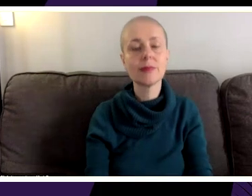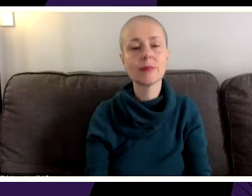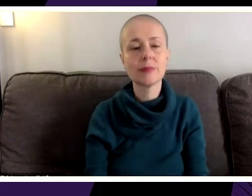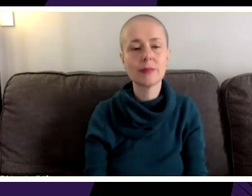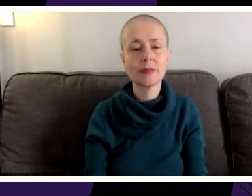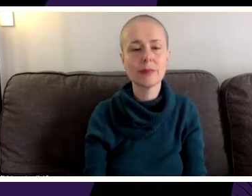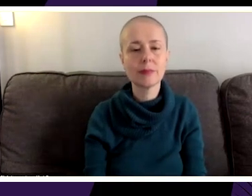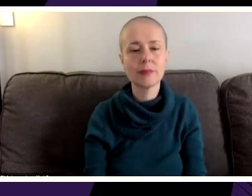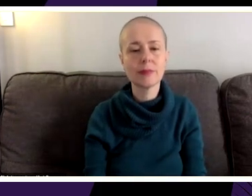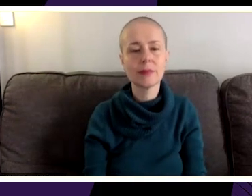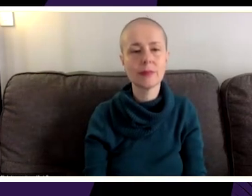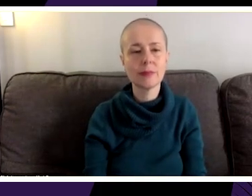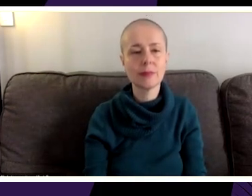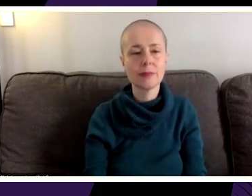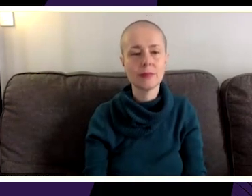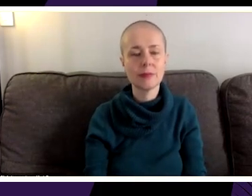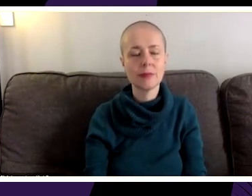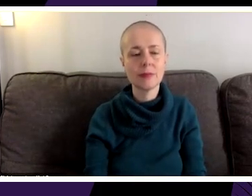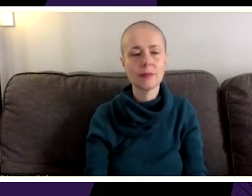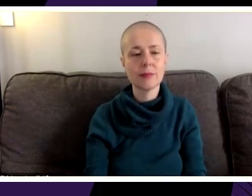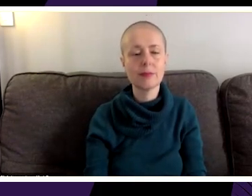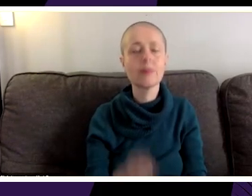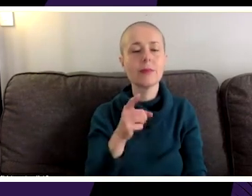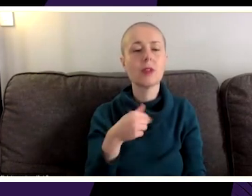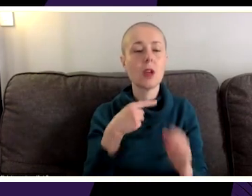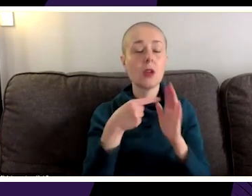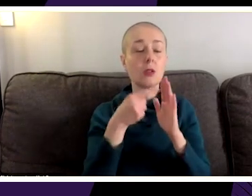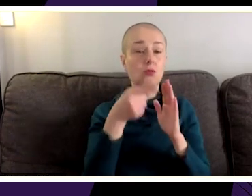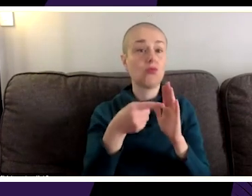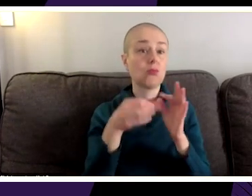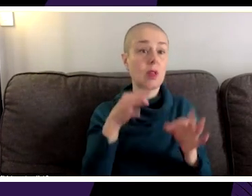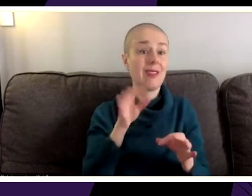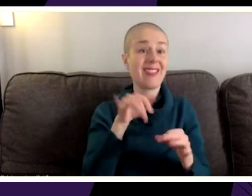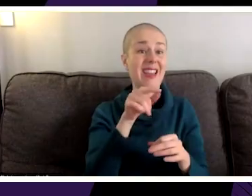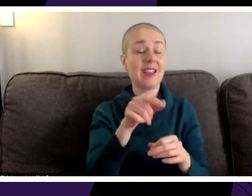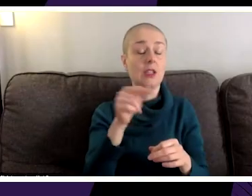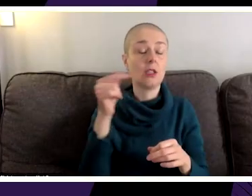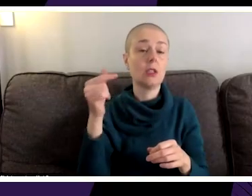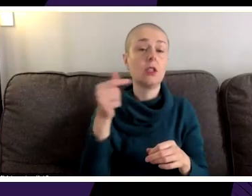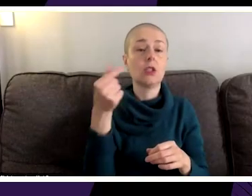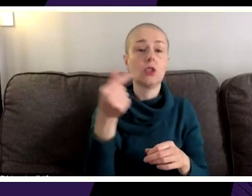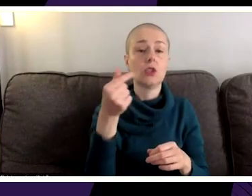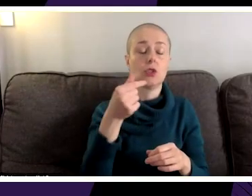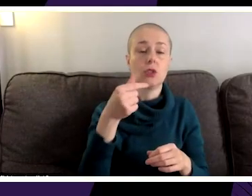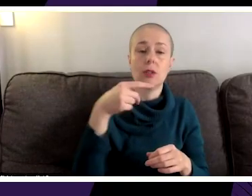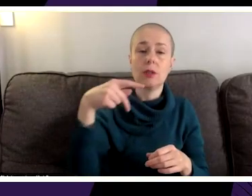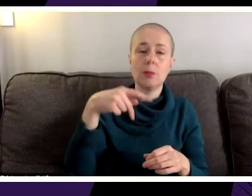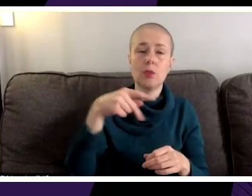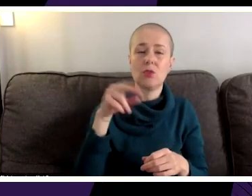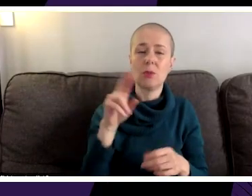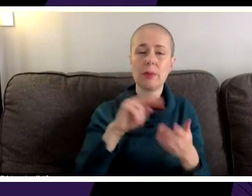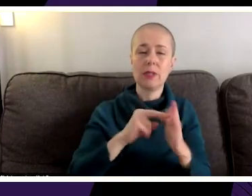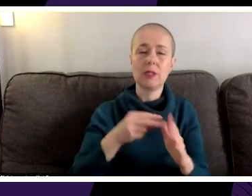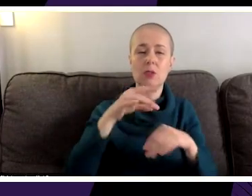A GPR is, as I told you, it's a ground penetration radar that basically works like an ultrasound that sends